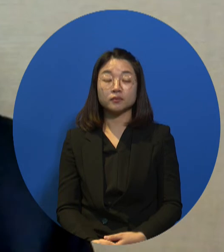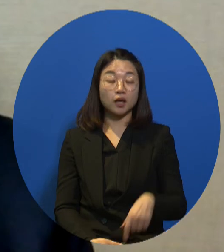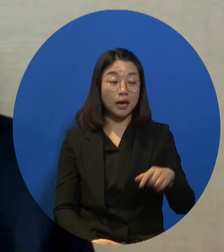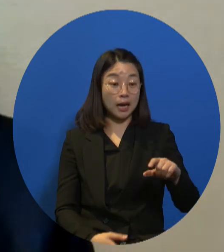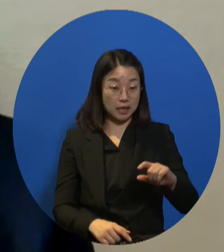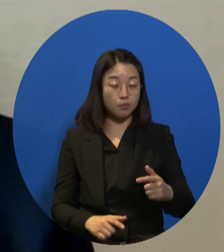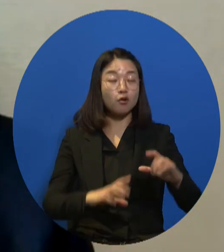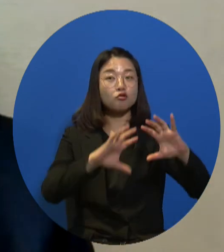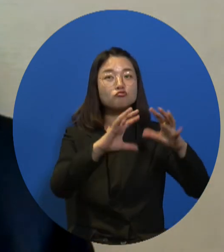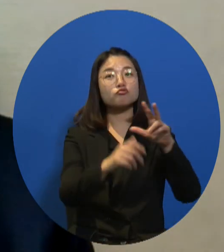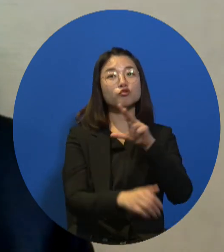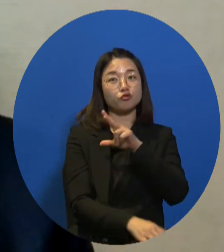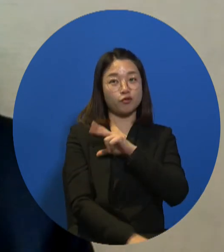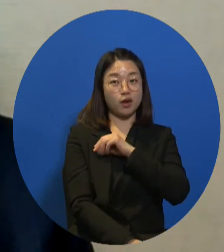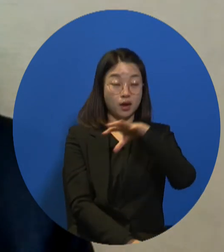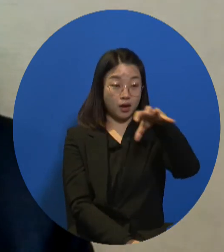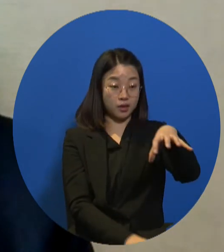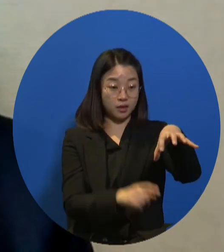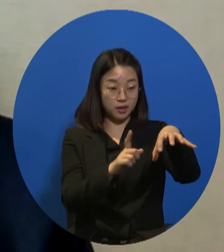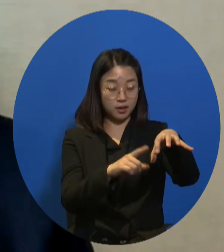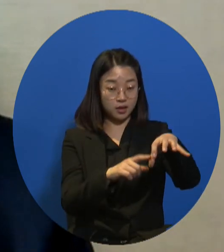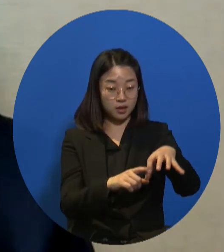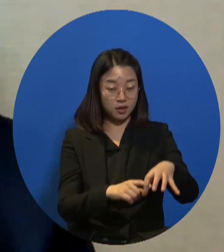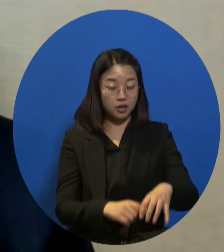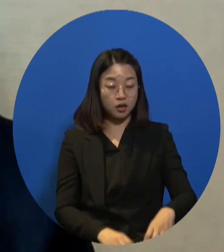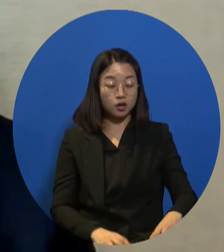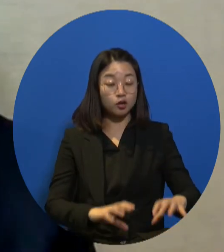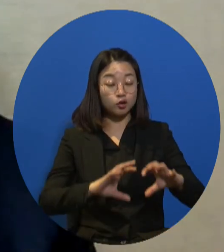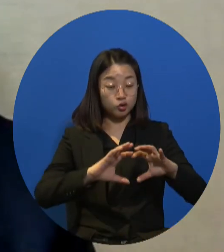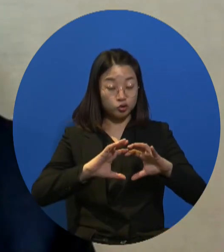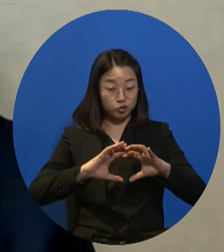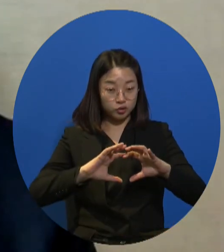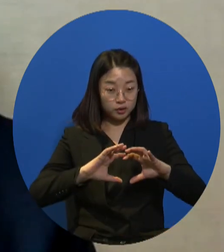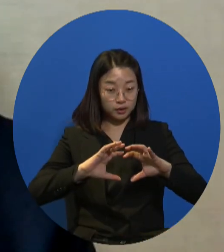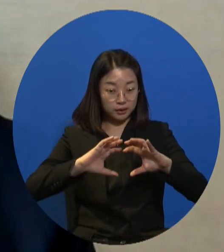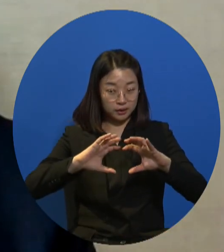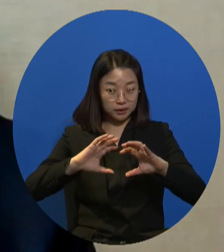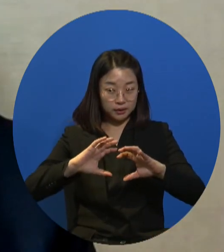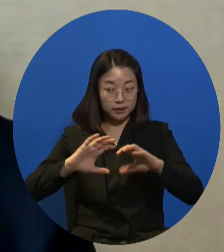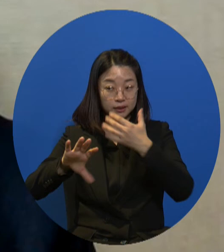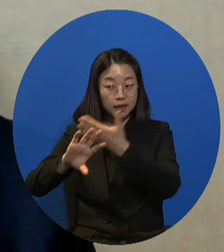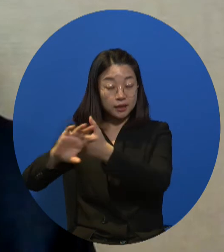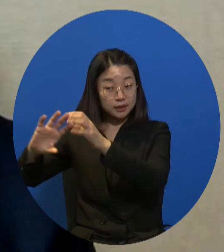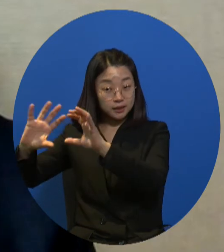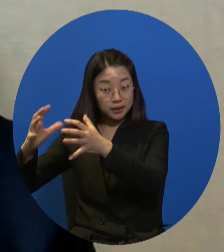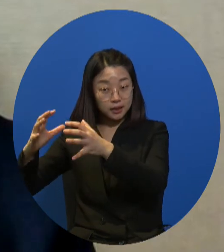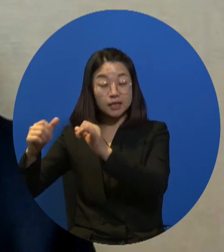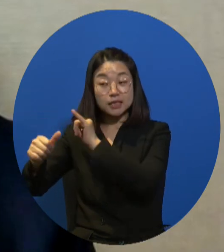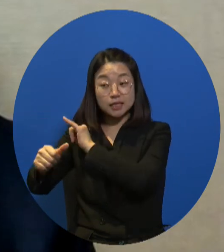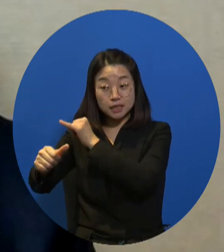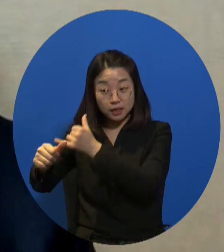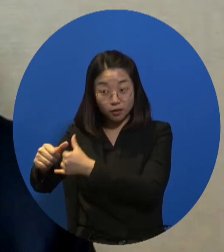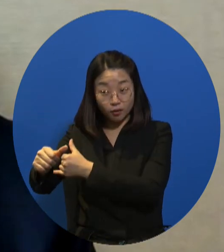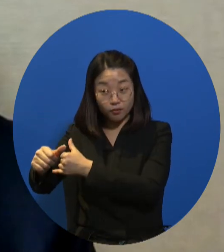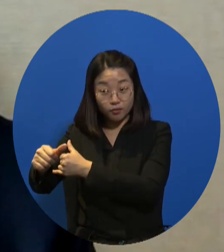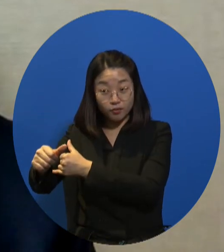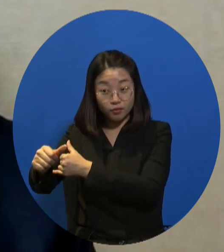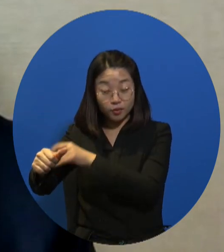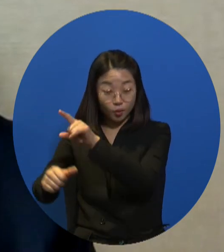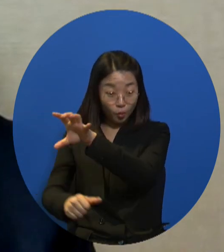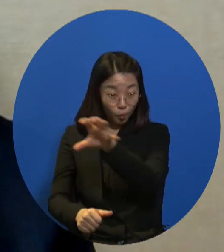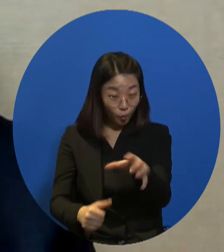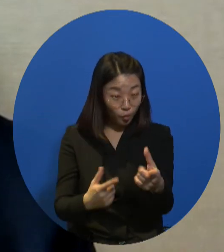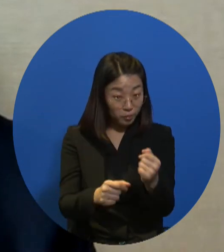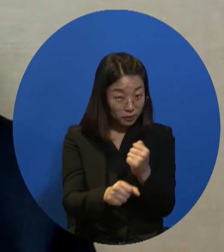Or some would argue that at the National Assembly, within the National Assembly, we may create a standing committee. Of